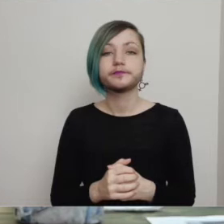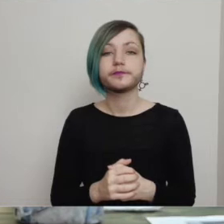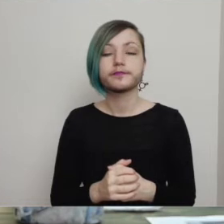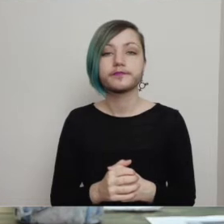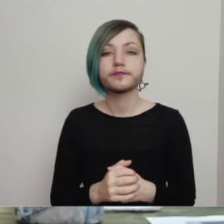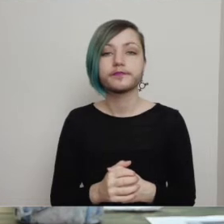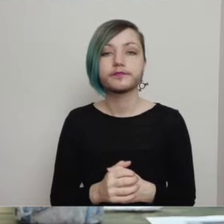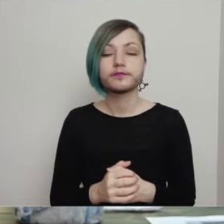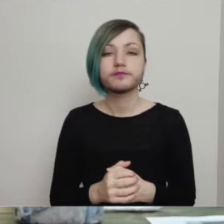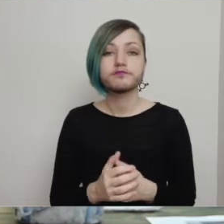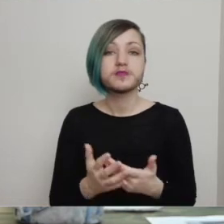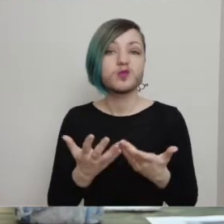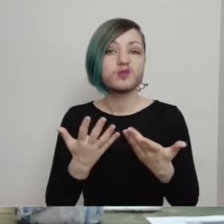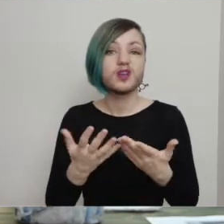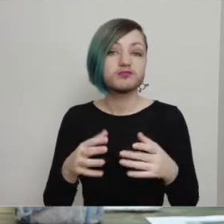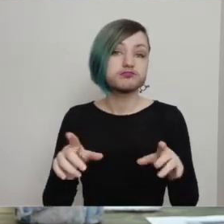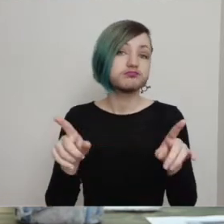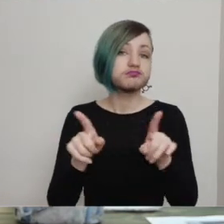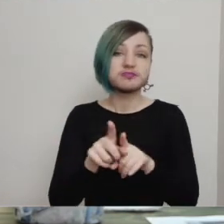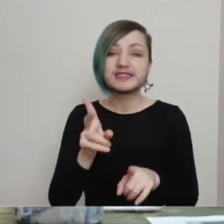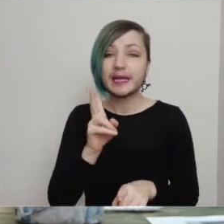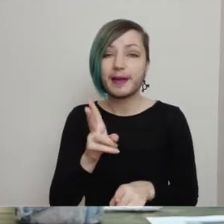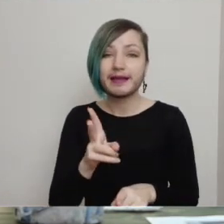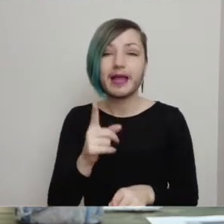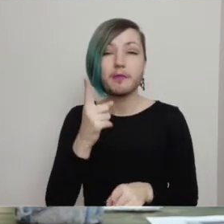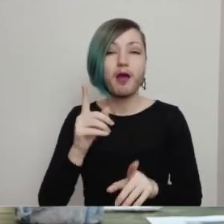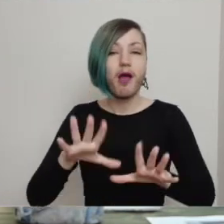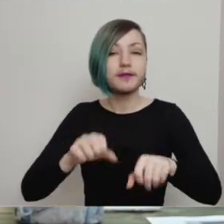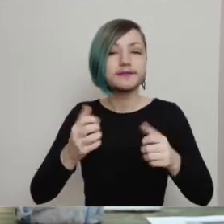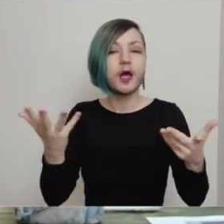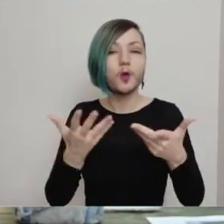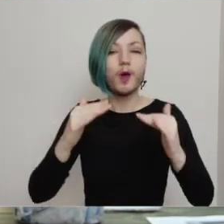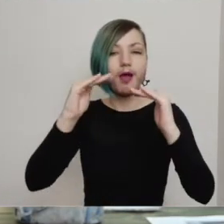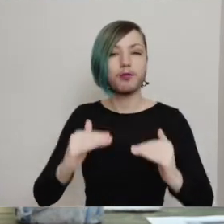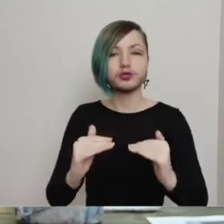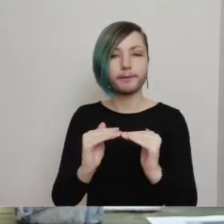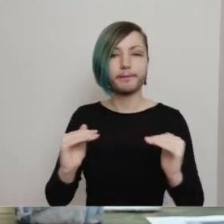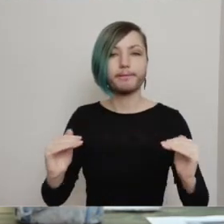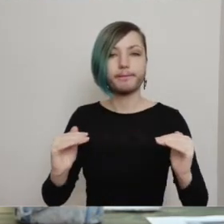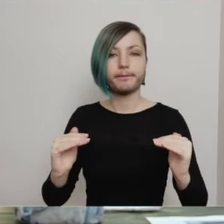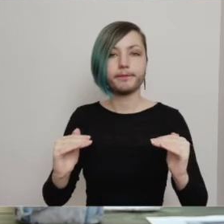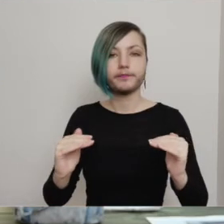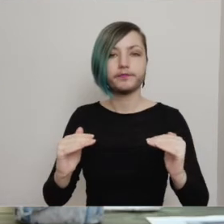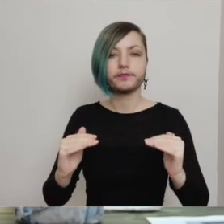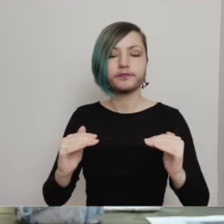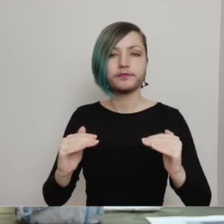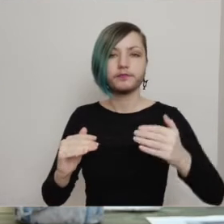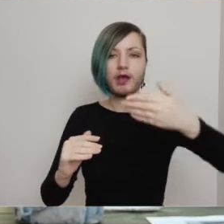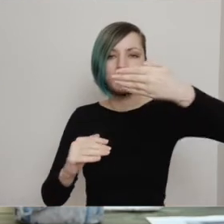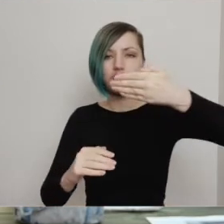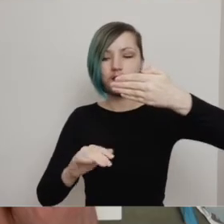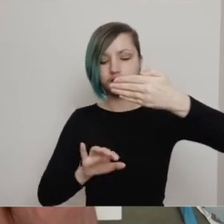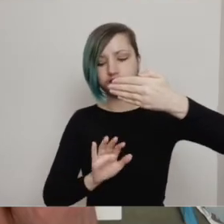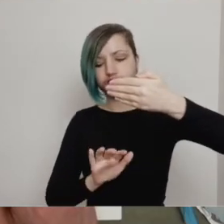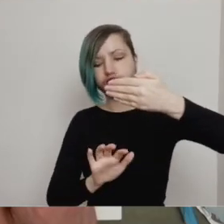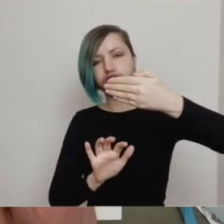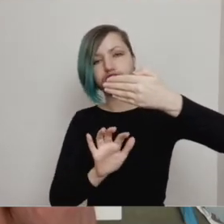And now I'm just going to work up, same thing really, I'm just going to work up from the bottom, same process, and kind of meet the blue as I go up.